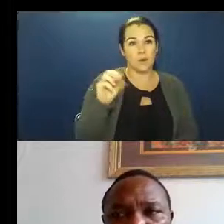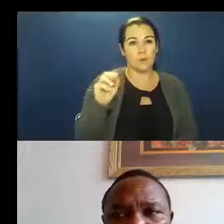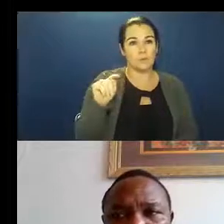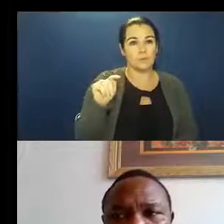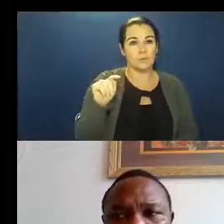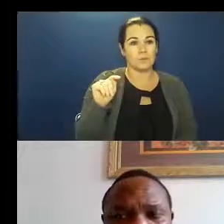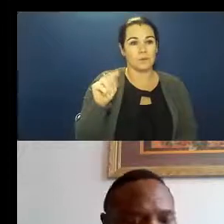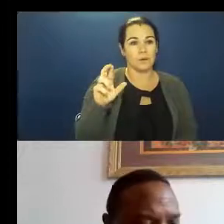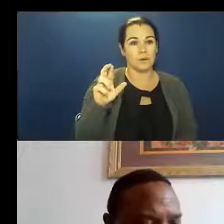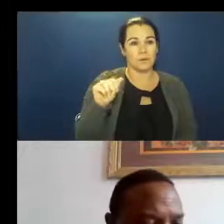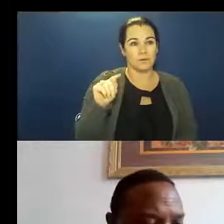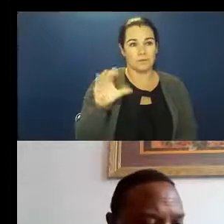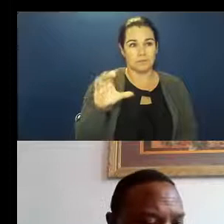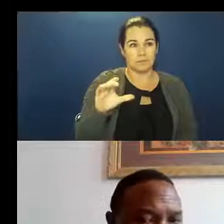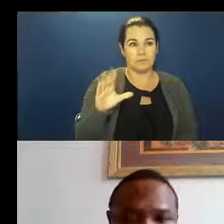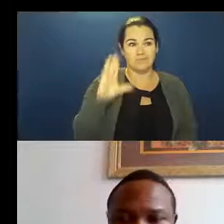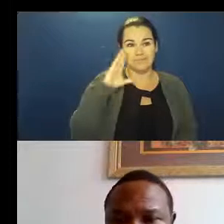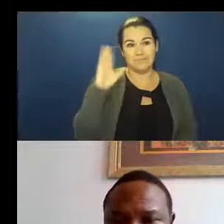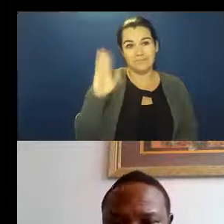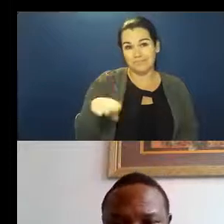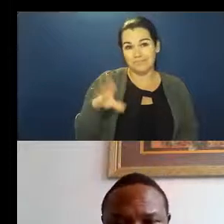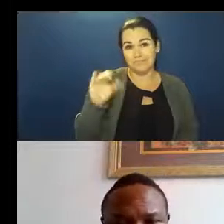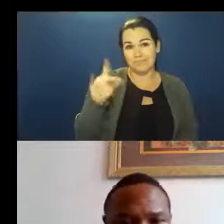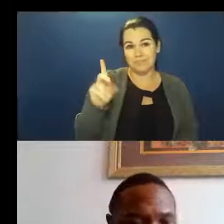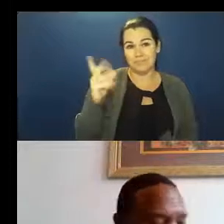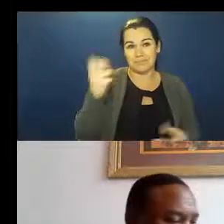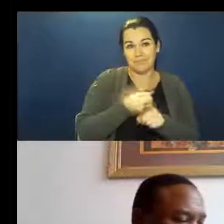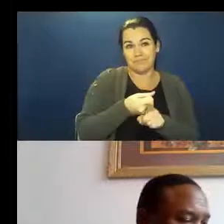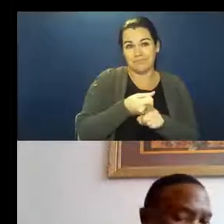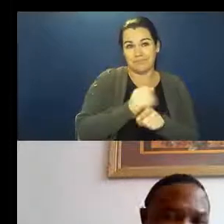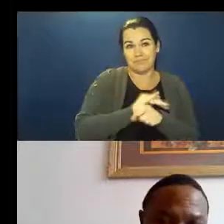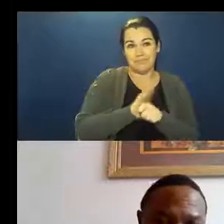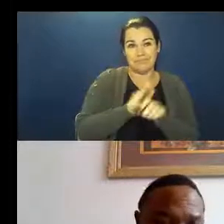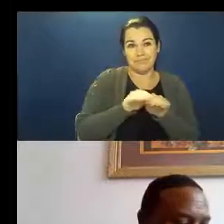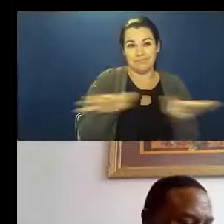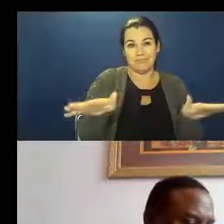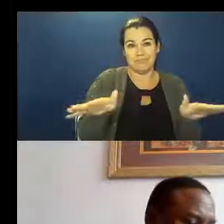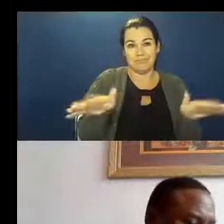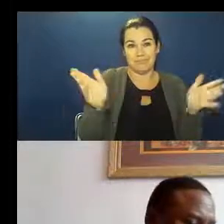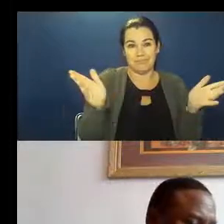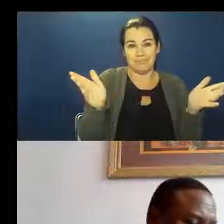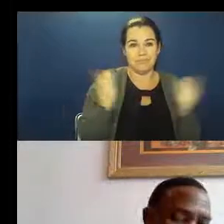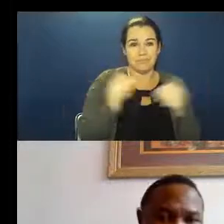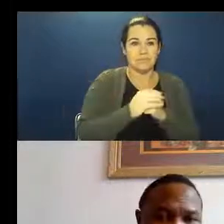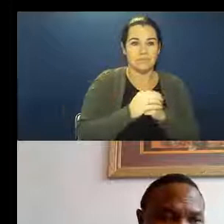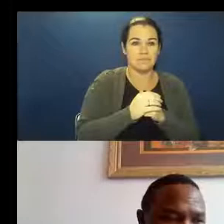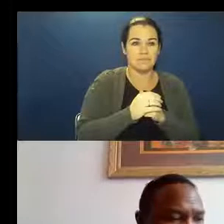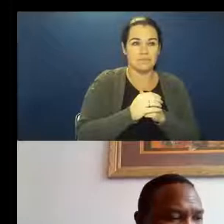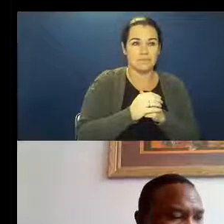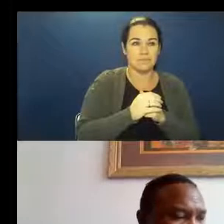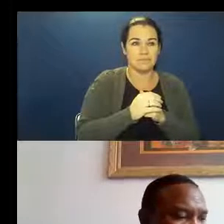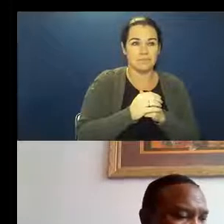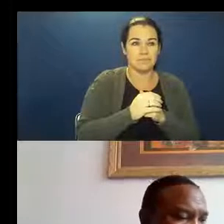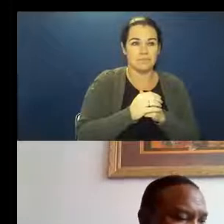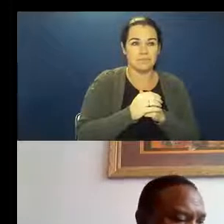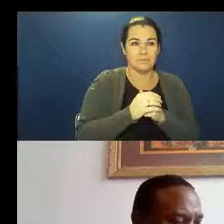know, the COVID, the pandemic hit, and it is a very, very